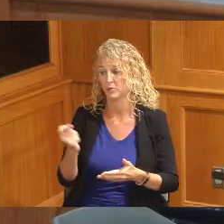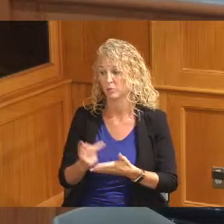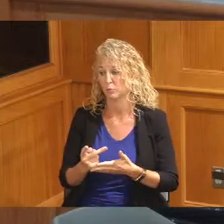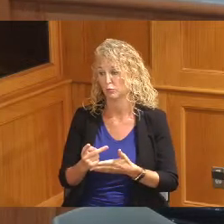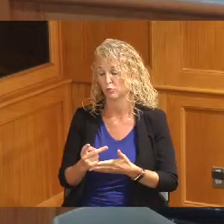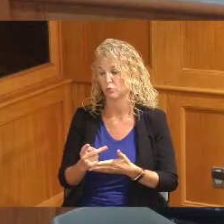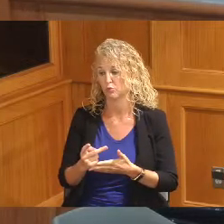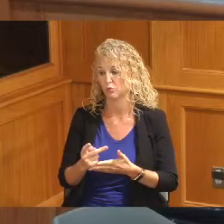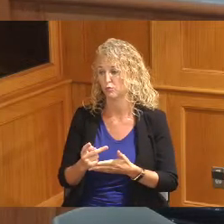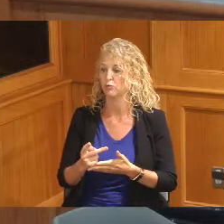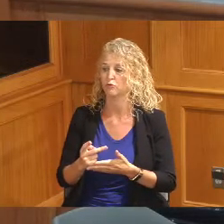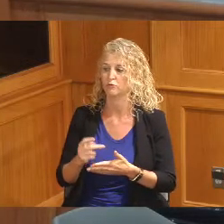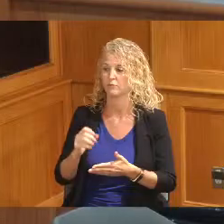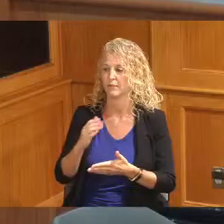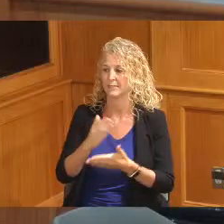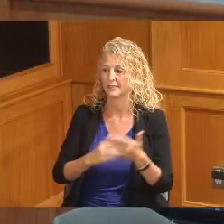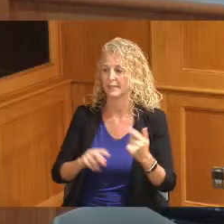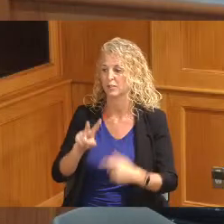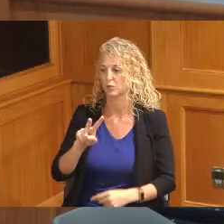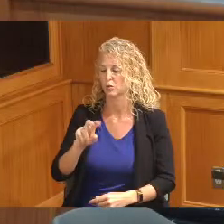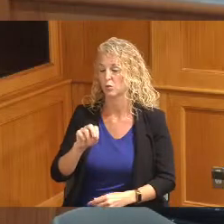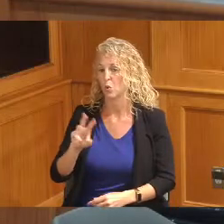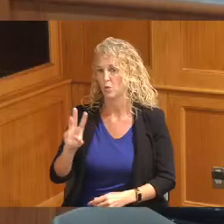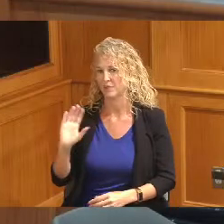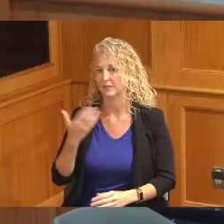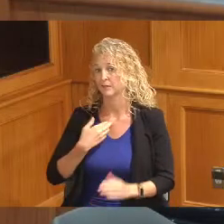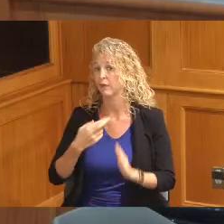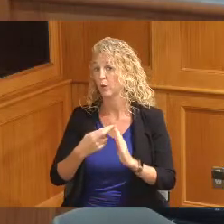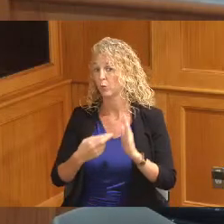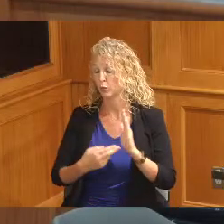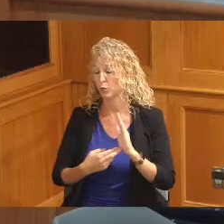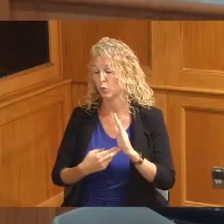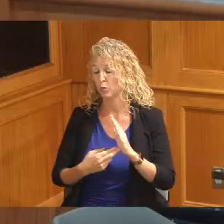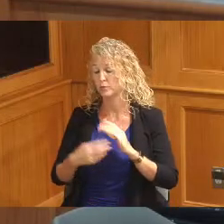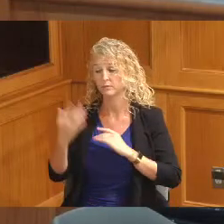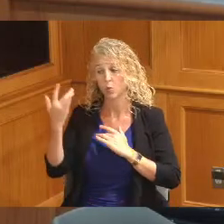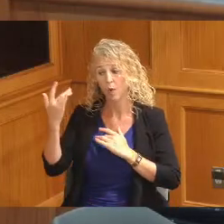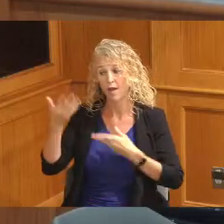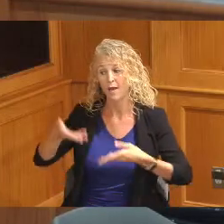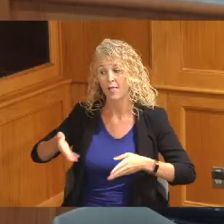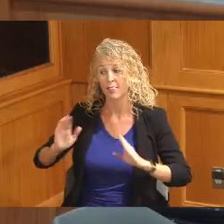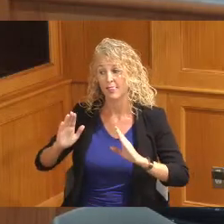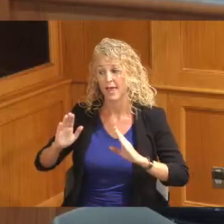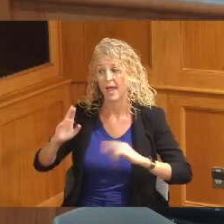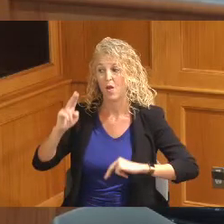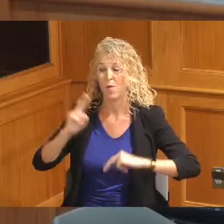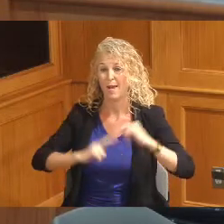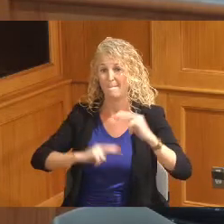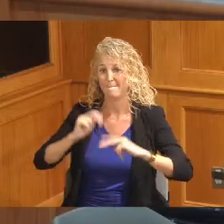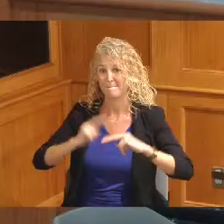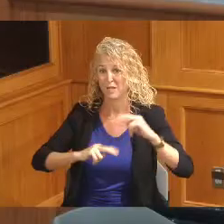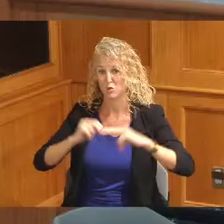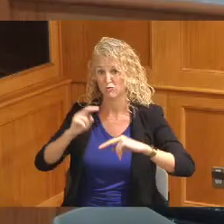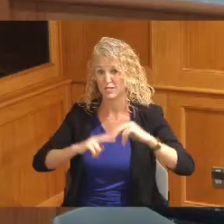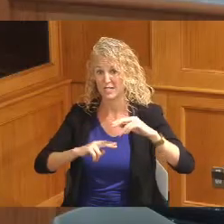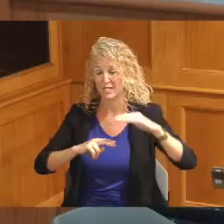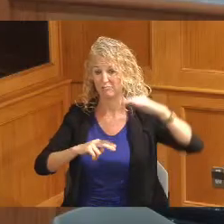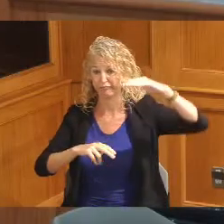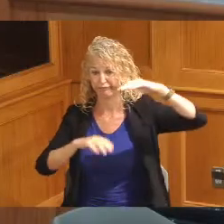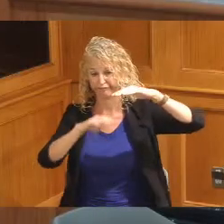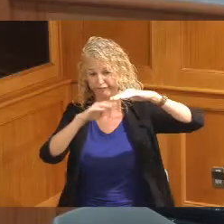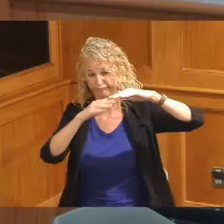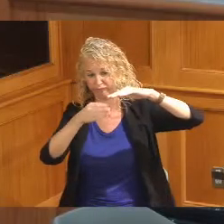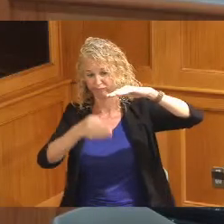exception to Section 206 of the MSD Rules and Regulations in order to allow a building to overhang within an MSD